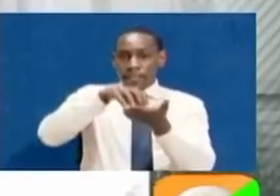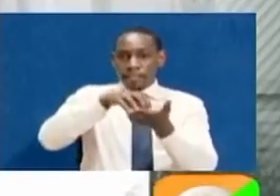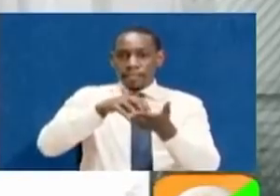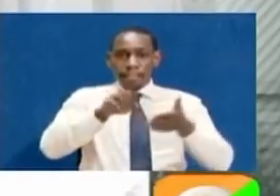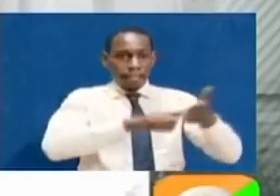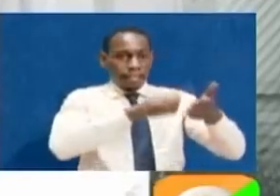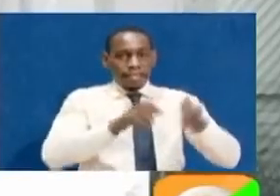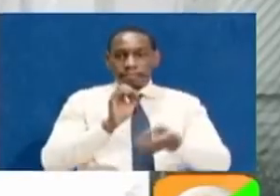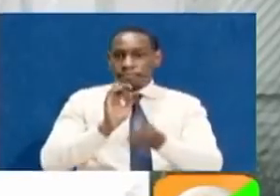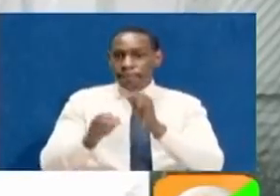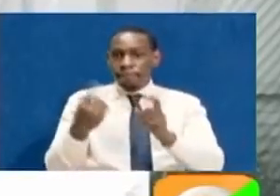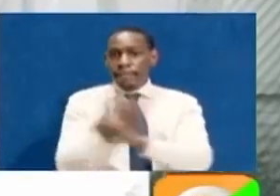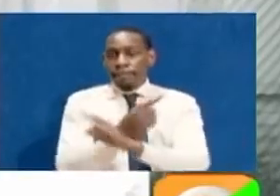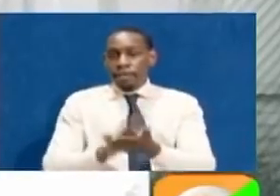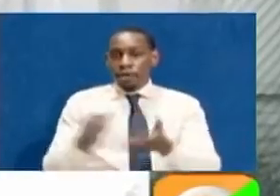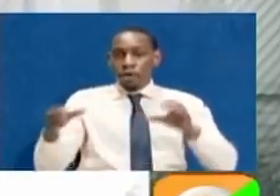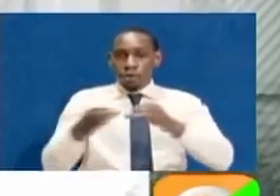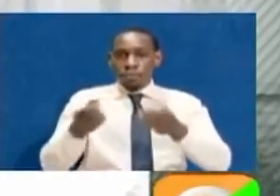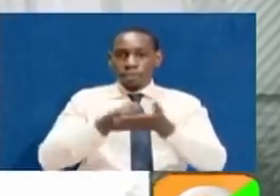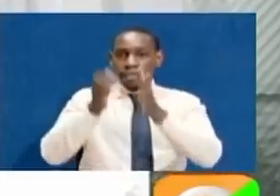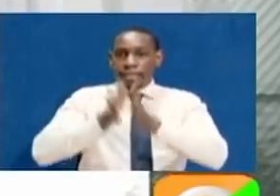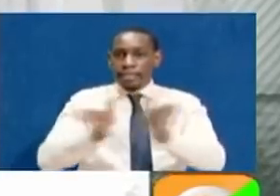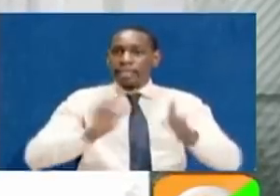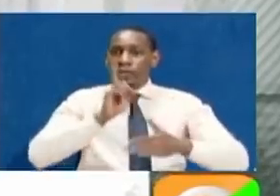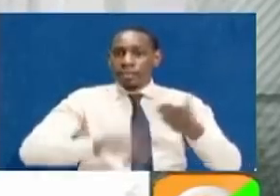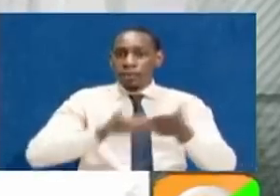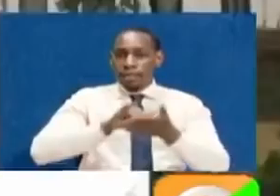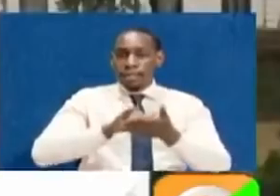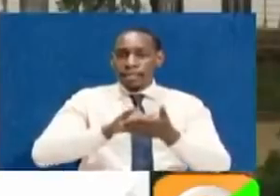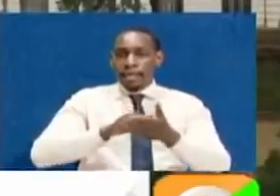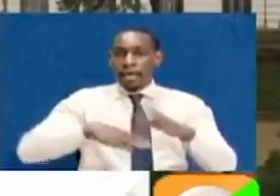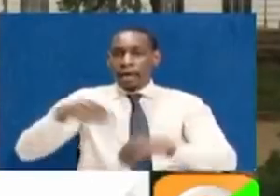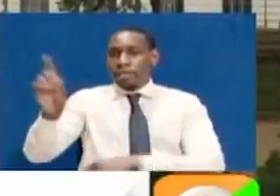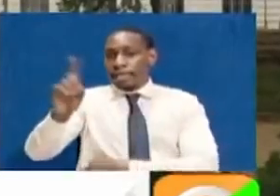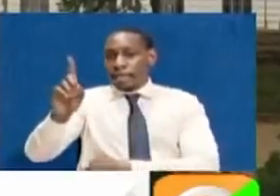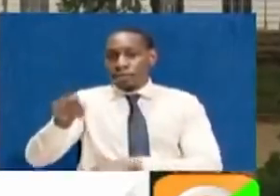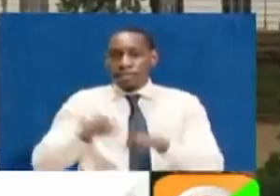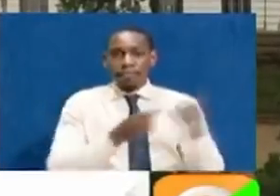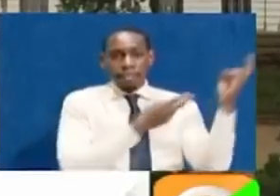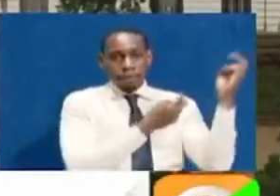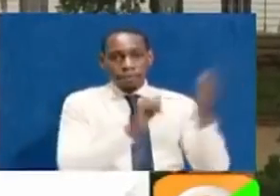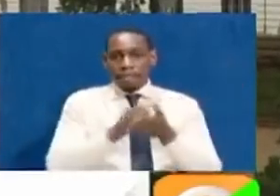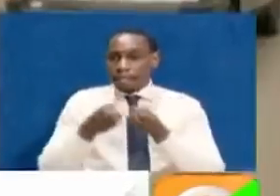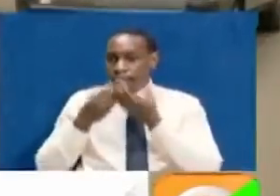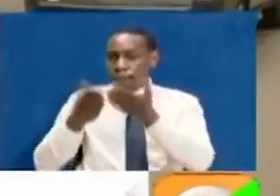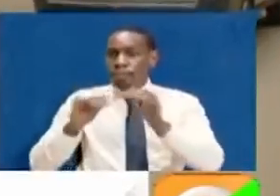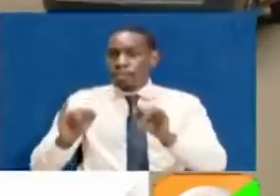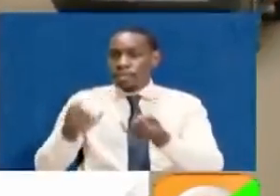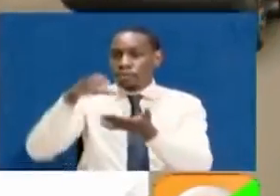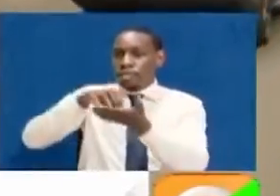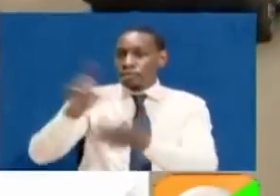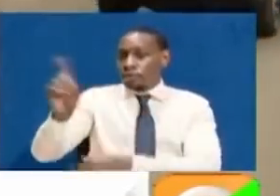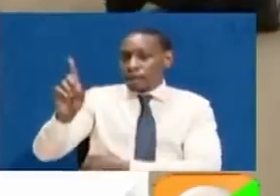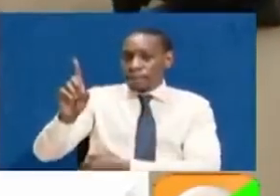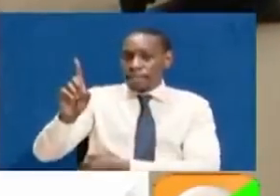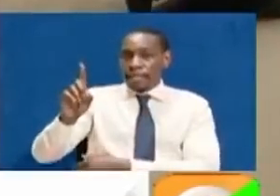them or otherwise. Party Secretary General Raphael Tuju says he has been out of Nairobi and hopes to be briefed on the latest happenings in